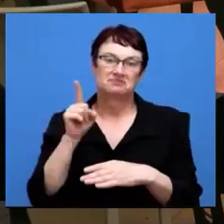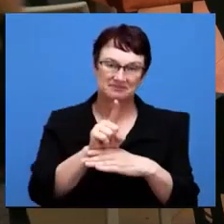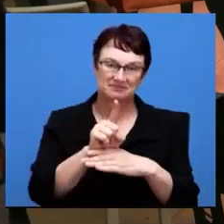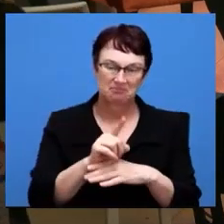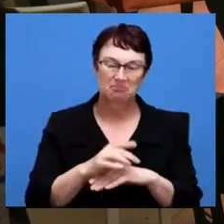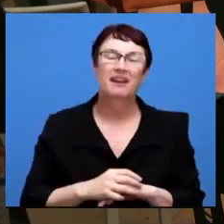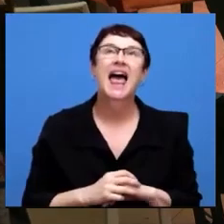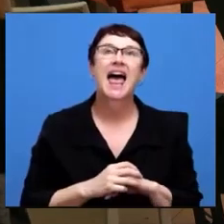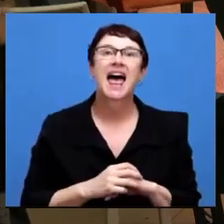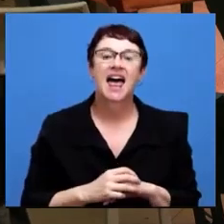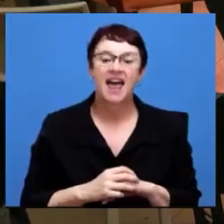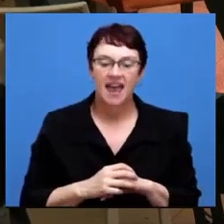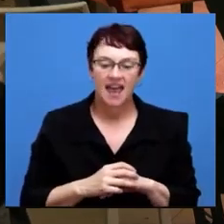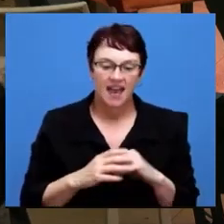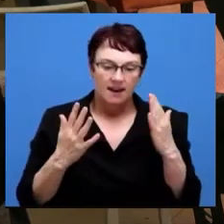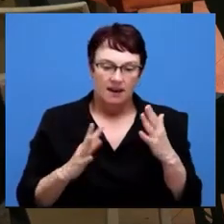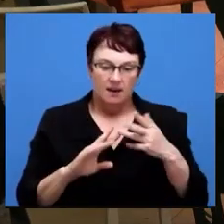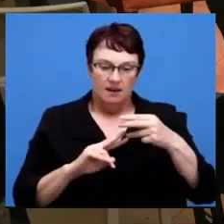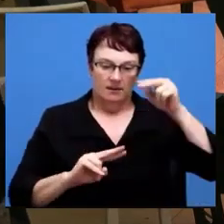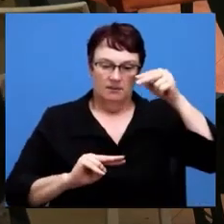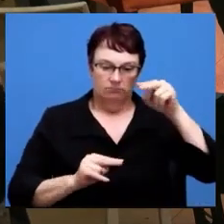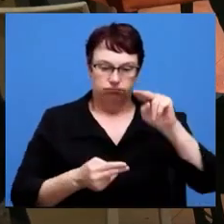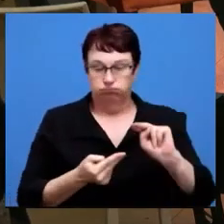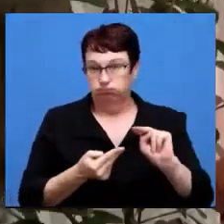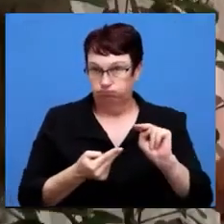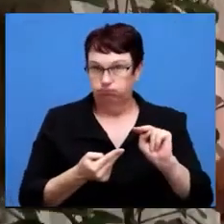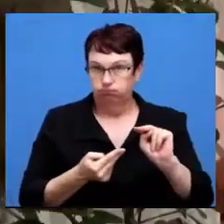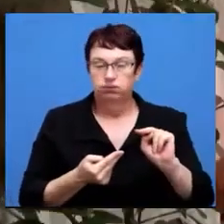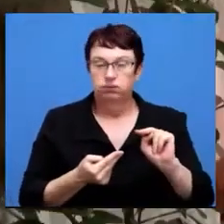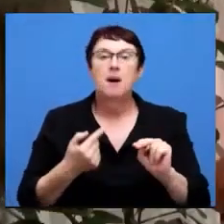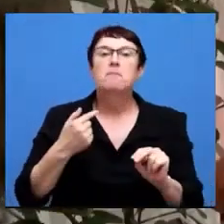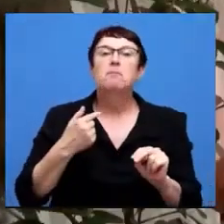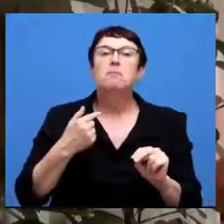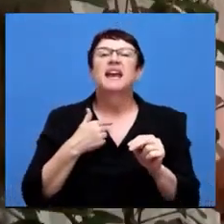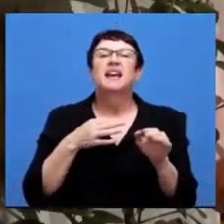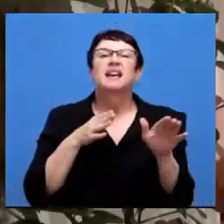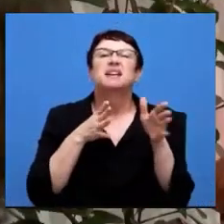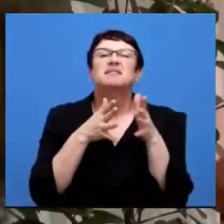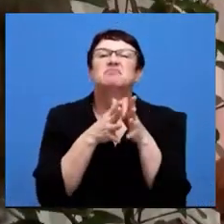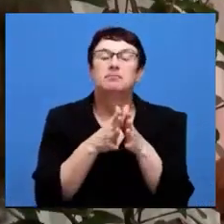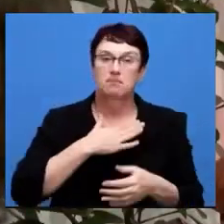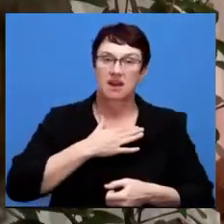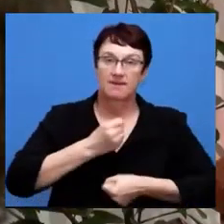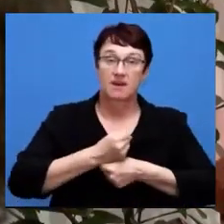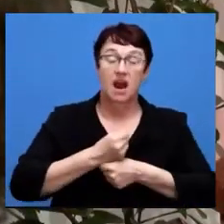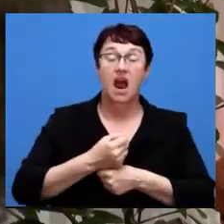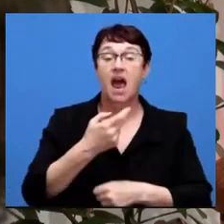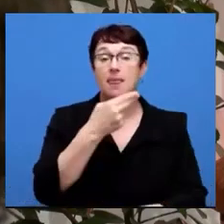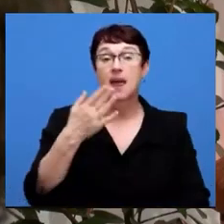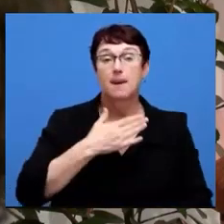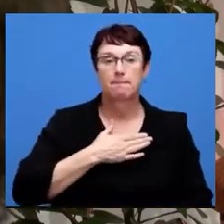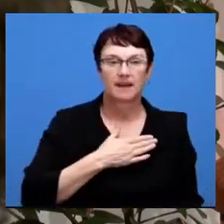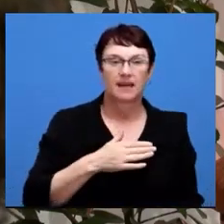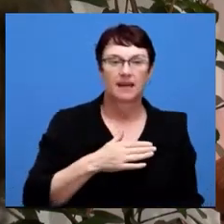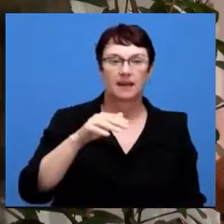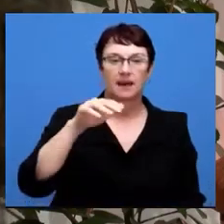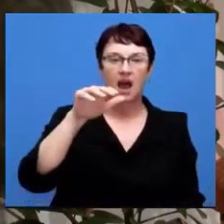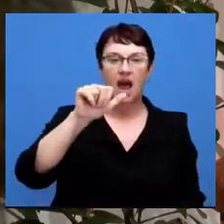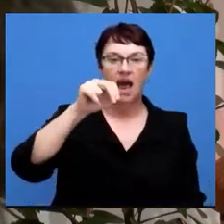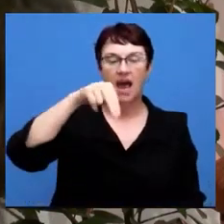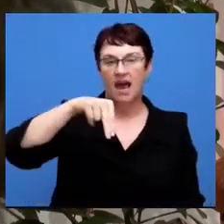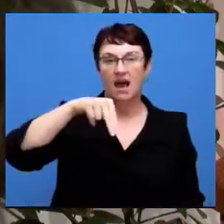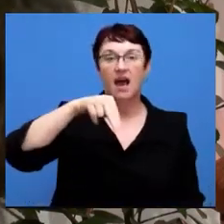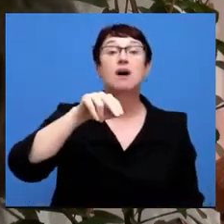briefly introduce you our work. So my name is Azzurra Musonigro and Florencia Andreola. We are both architects and